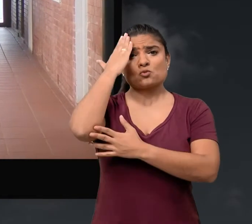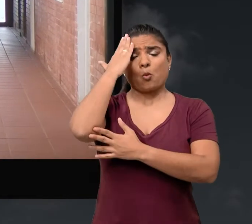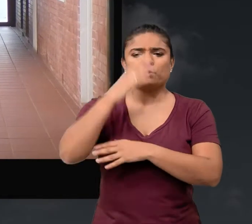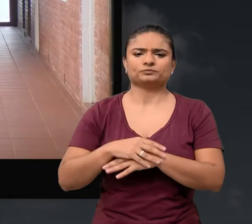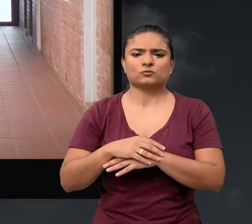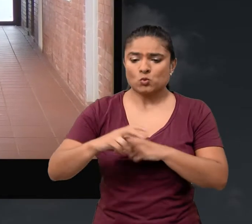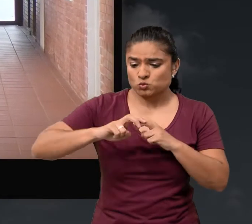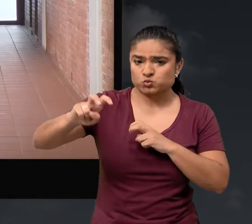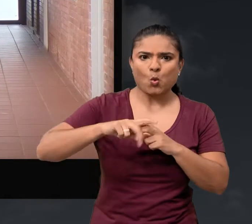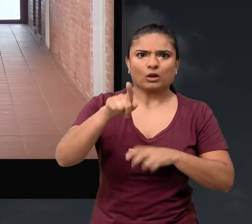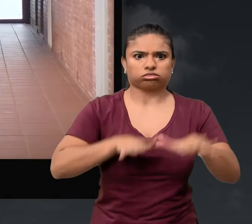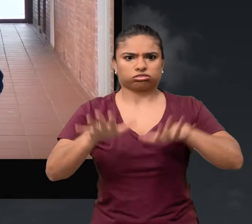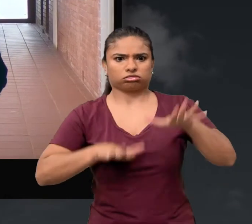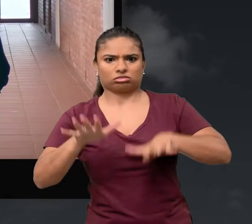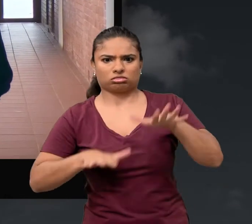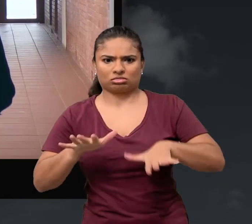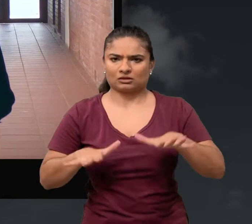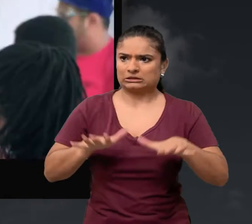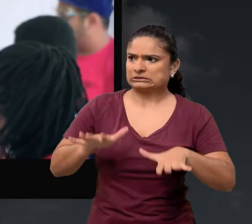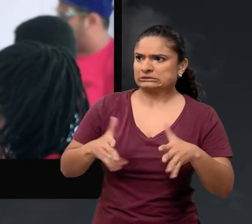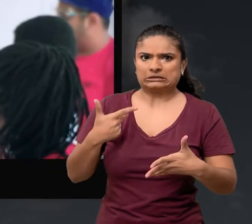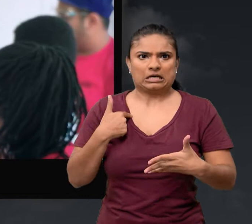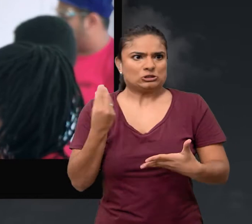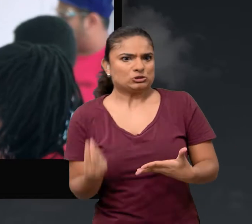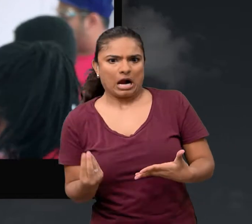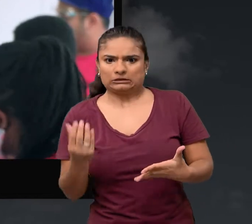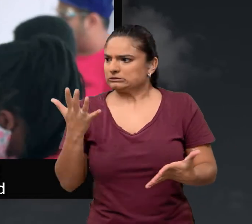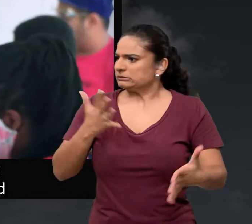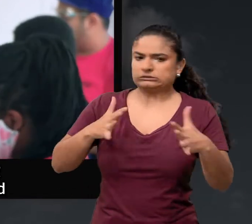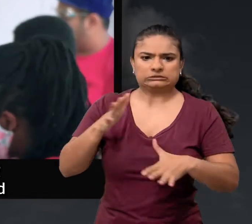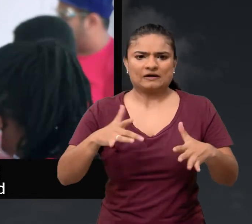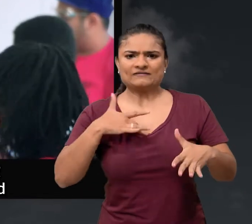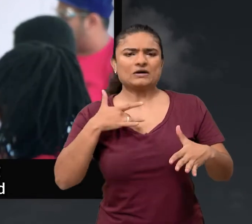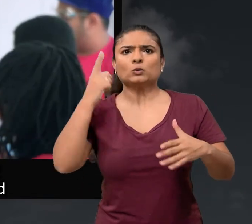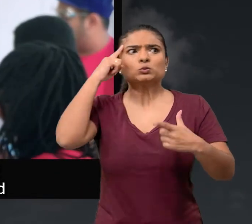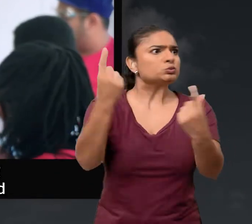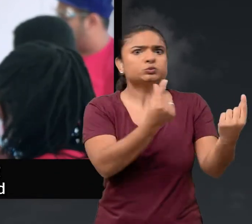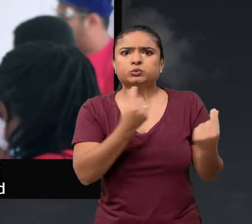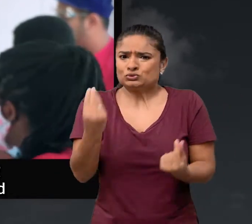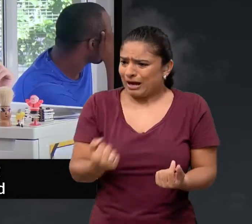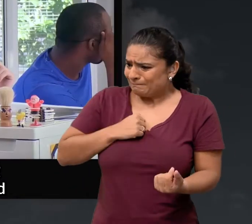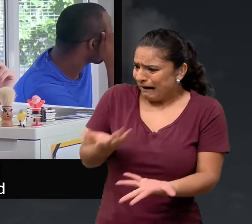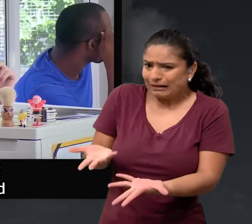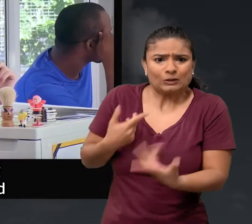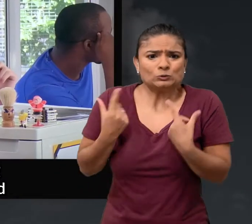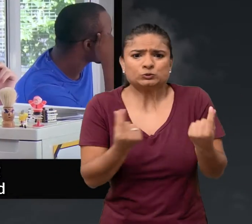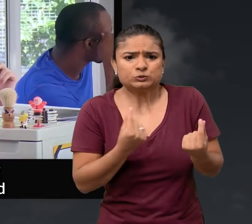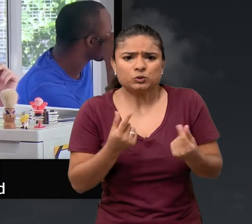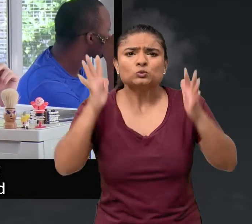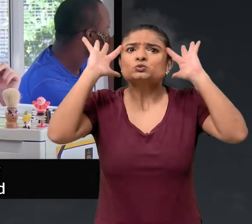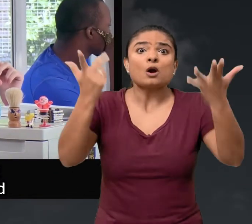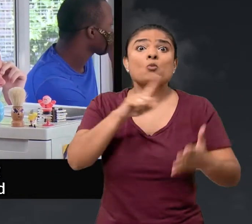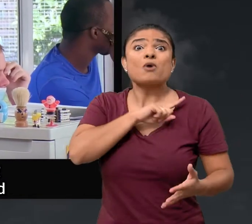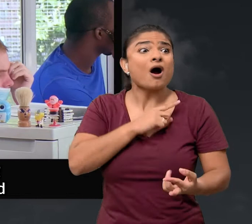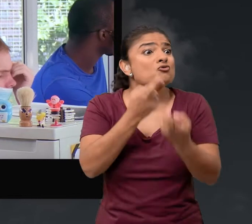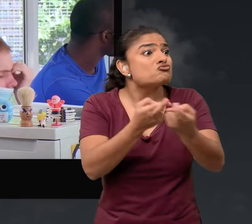You know, when you start out on this journey, you are fretful, you don't know what you are dealing with, and you are